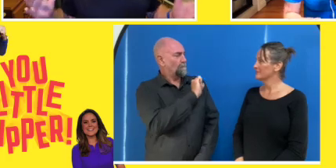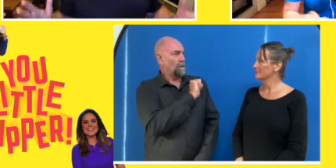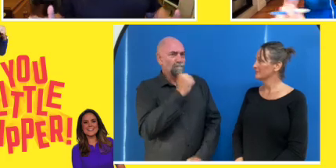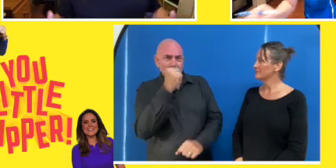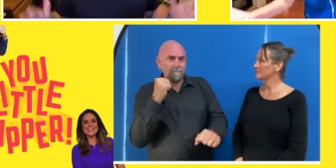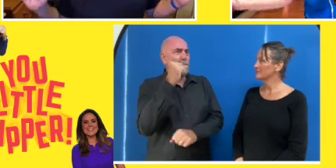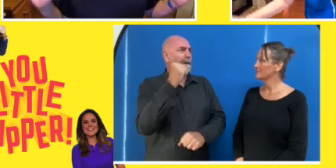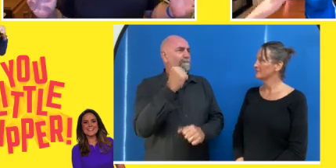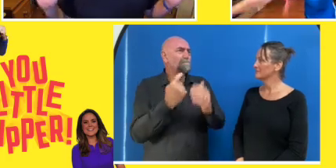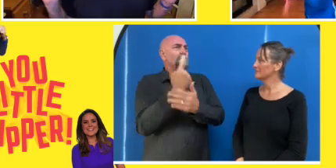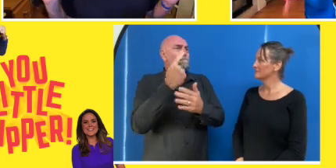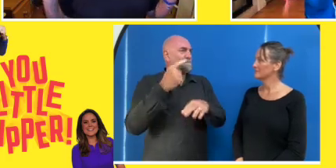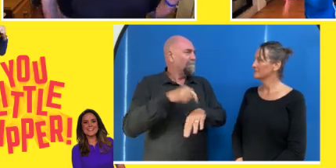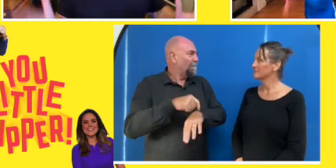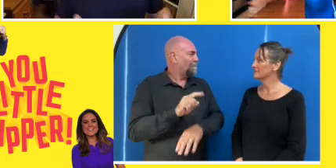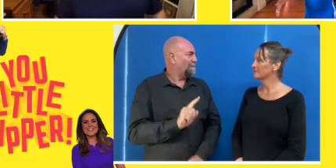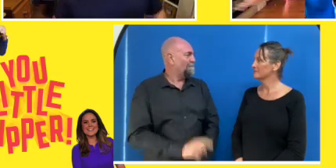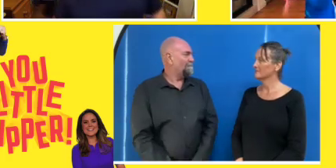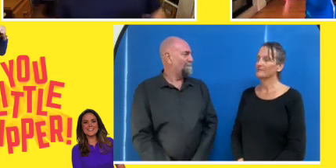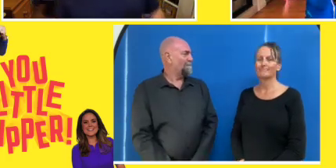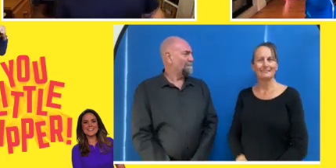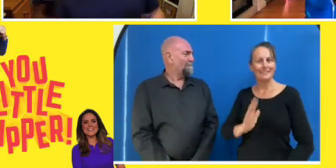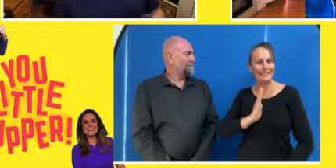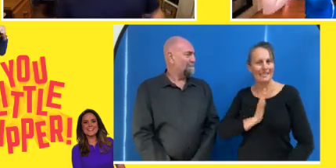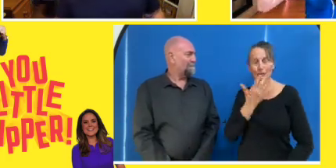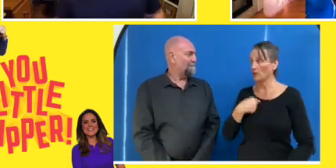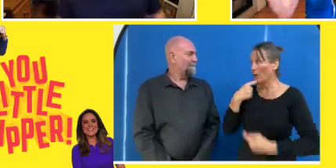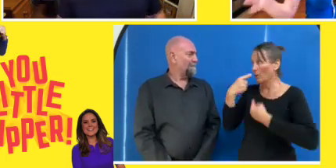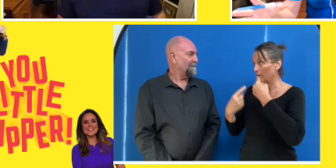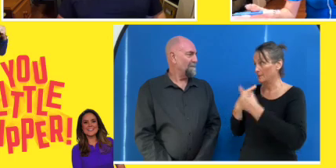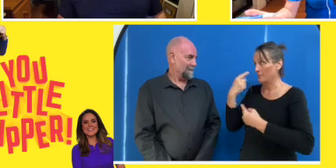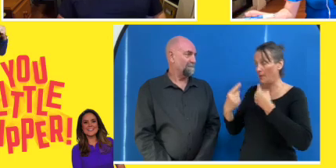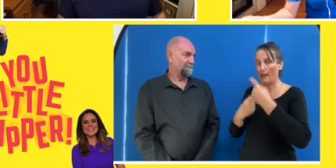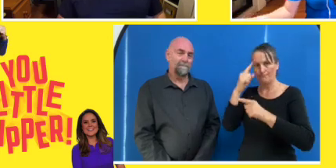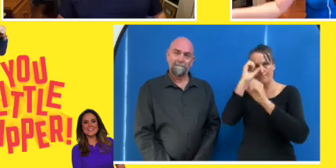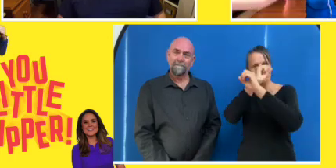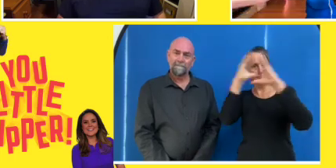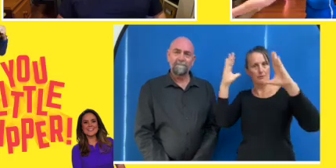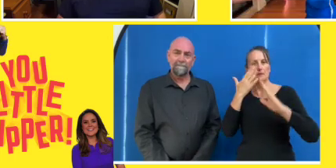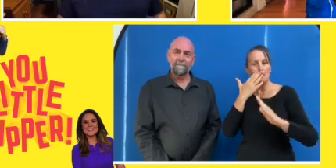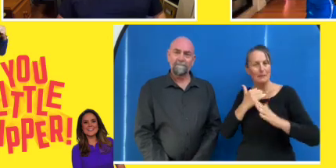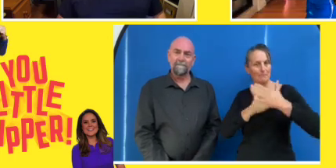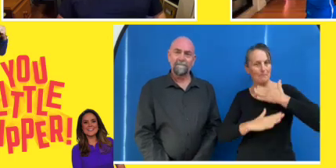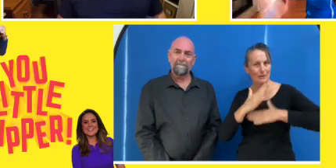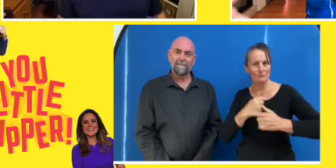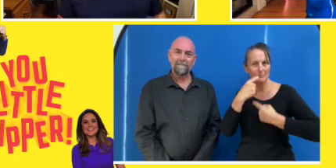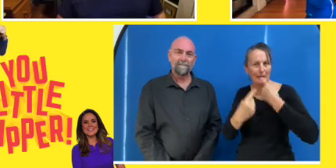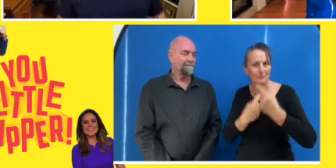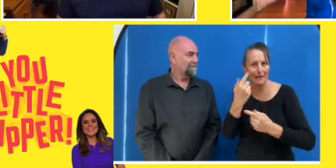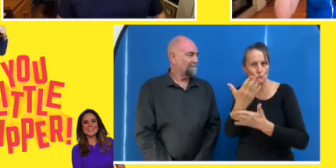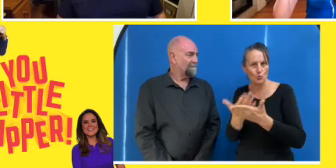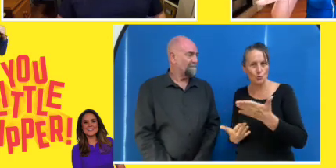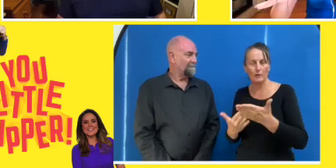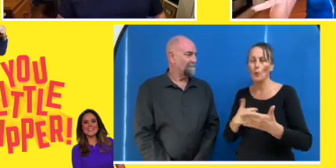Hey, Georgie, what's your You Little River moment today? Now, this is an interesting one, Kurt, so let me provide some context and